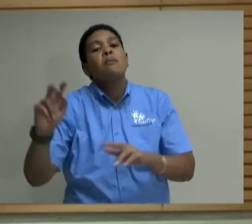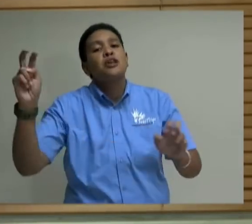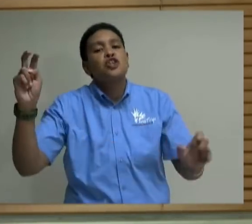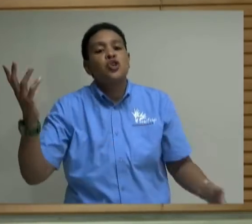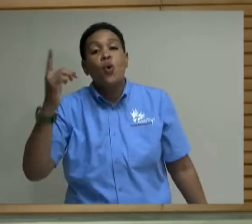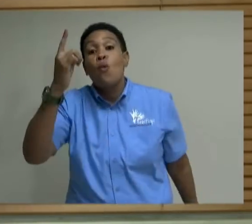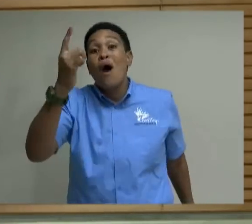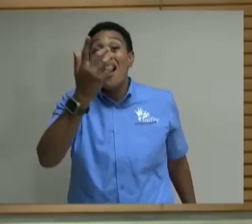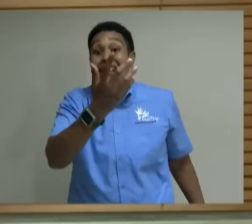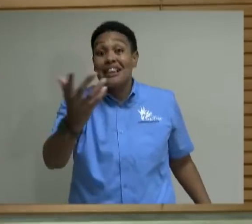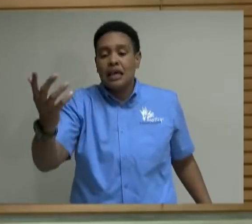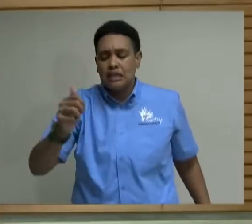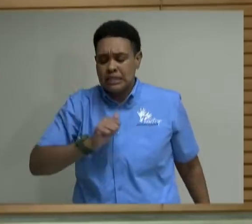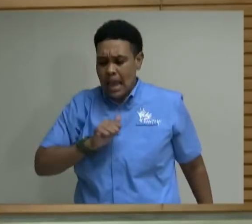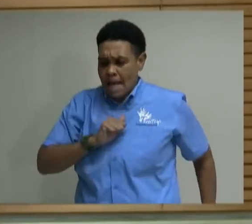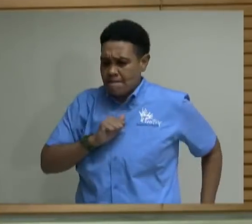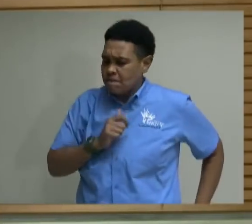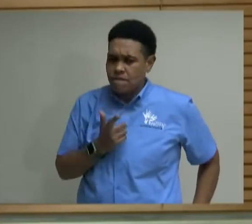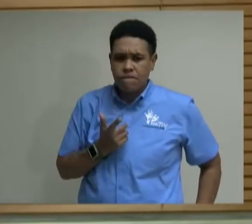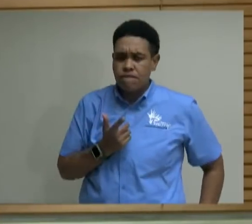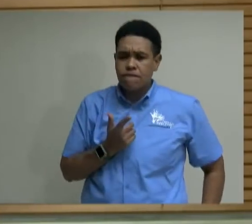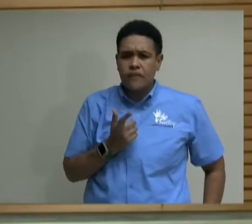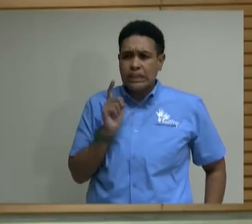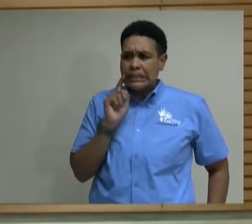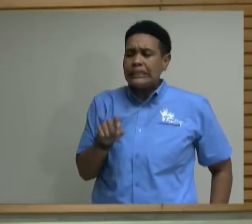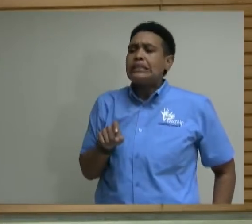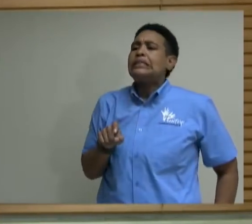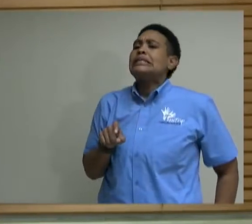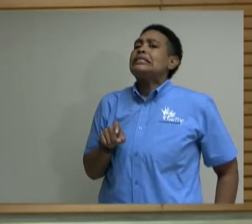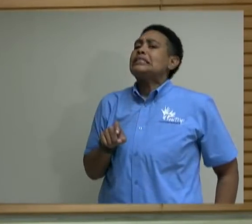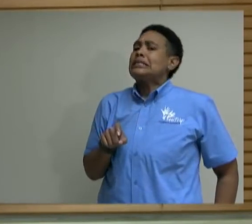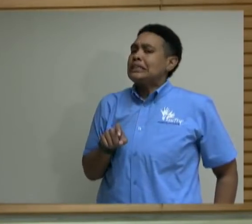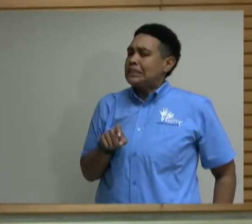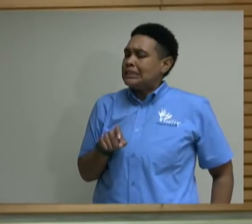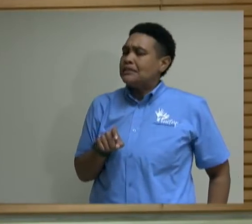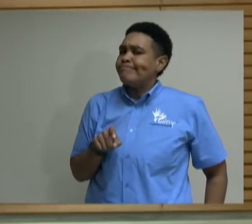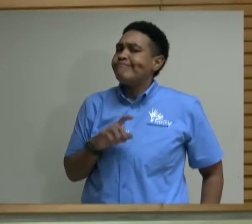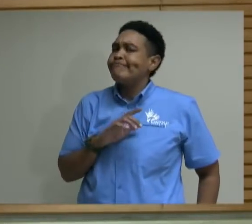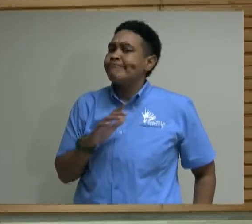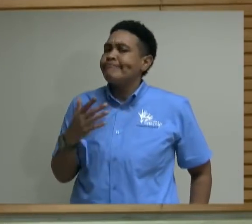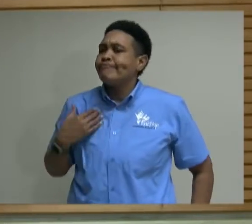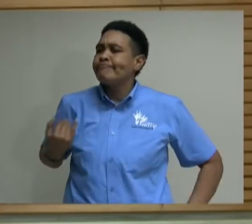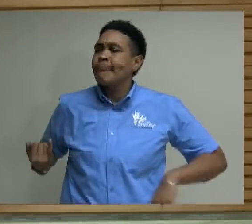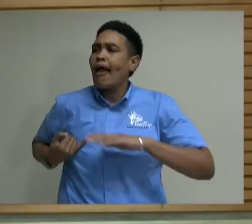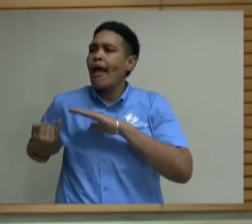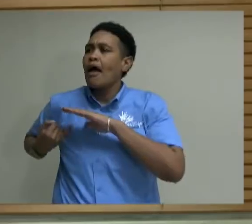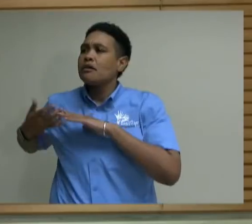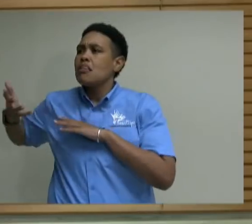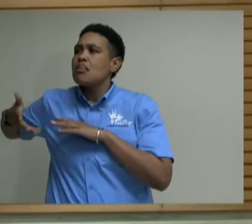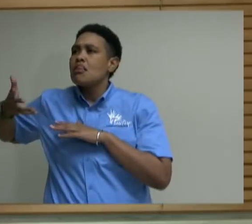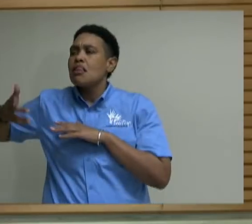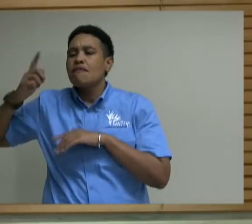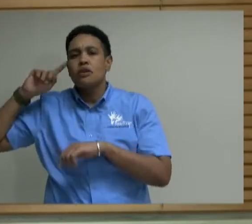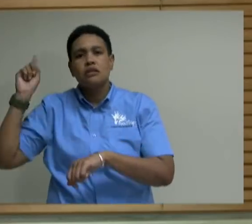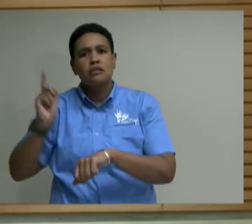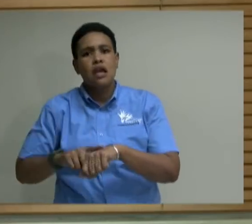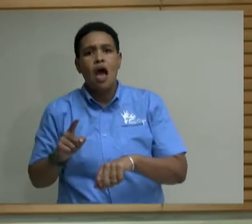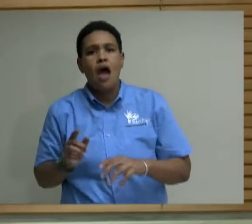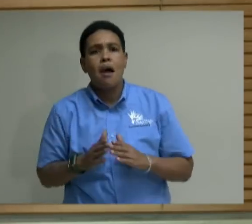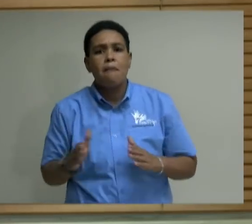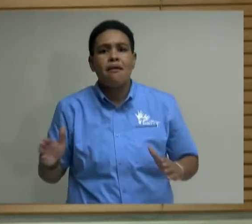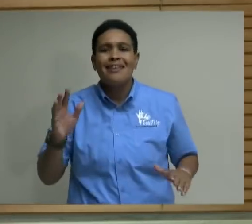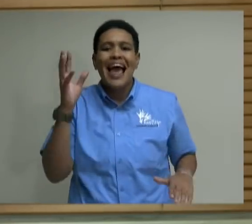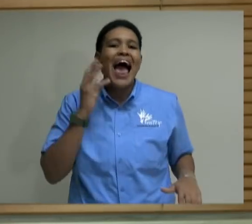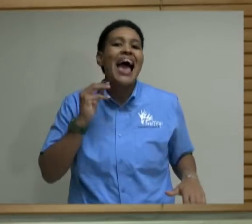others? One of the things I recognized from having been in isolation for some time is that it's